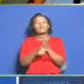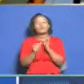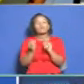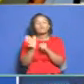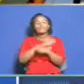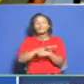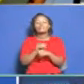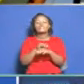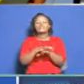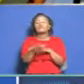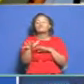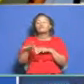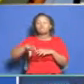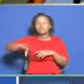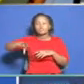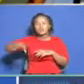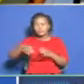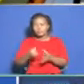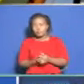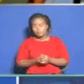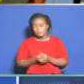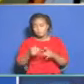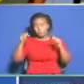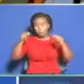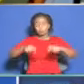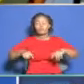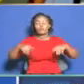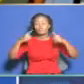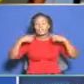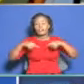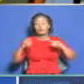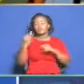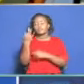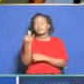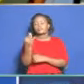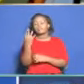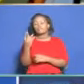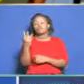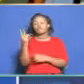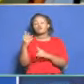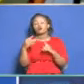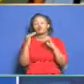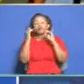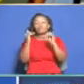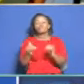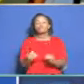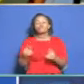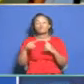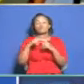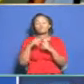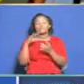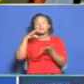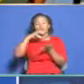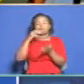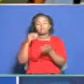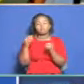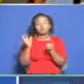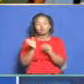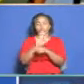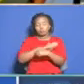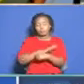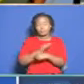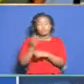county. This as the country recorded 344 COVID-19 cases in the last 24 hours, bringing